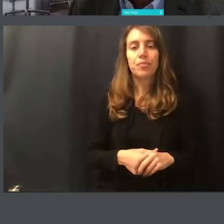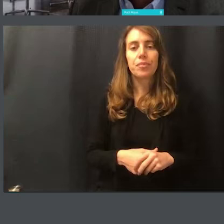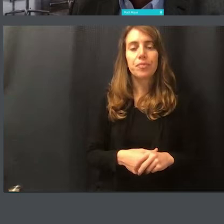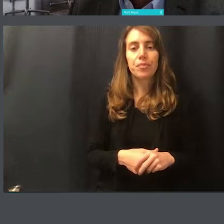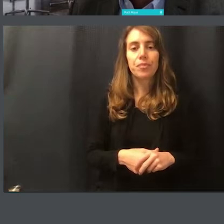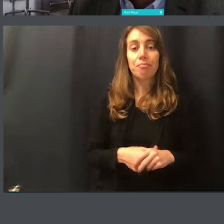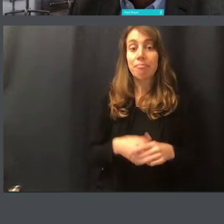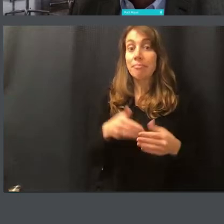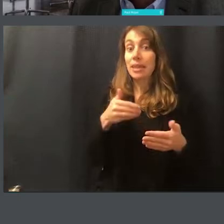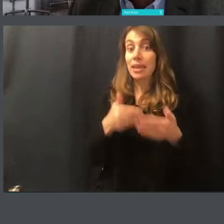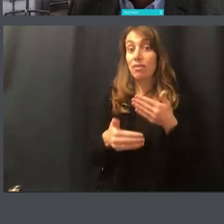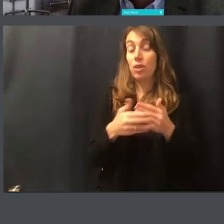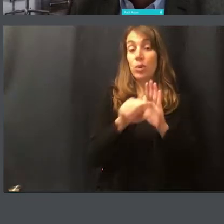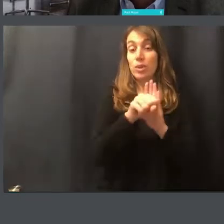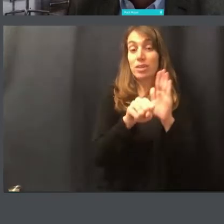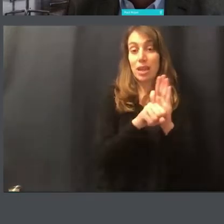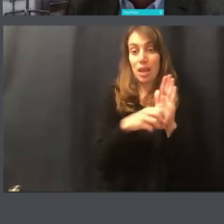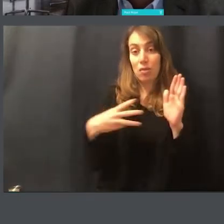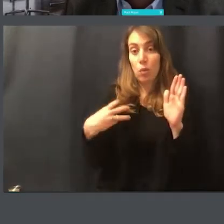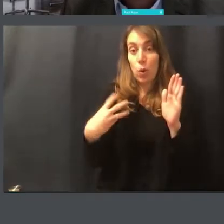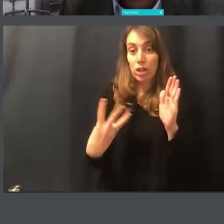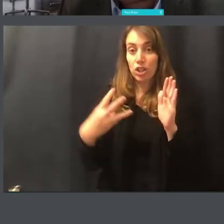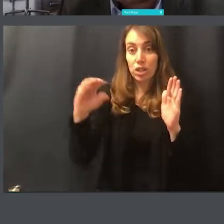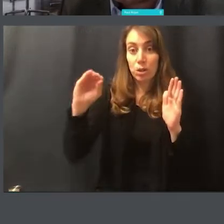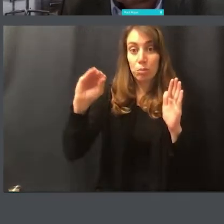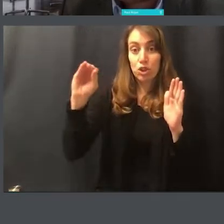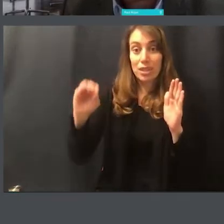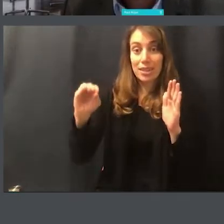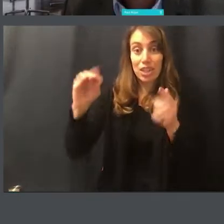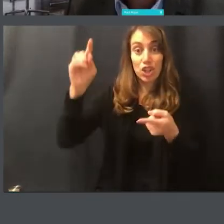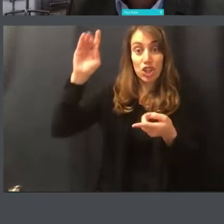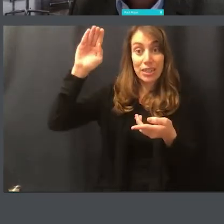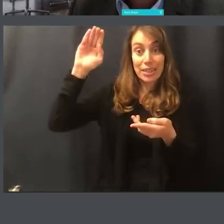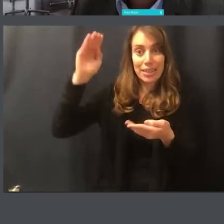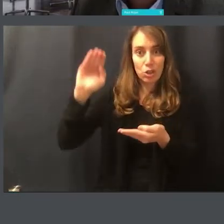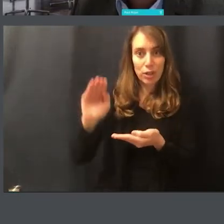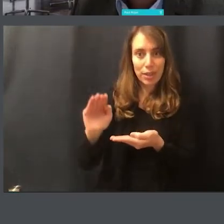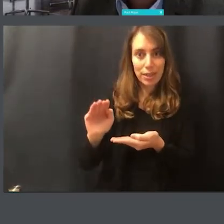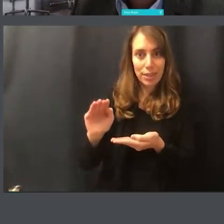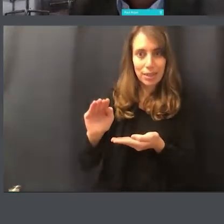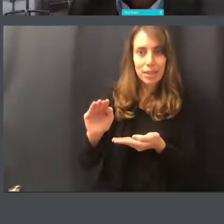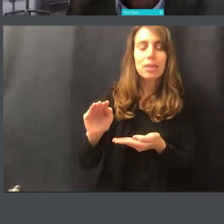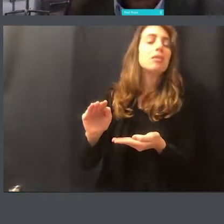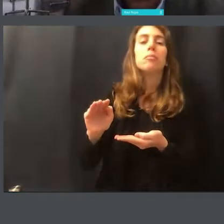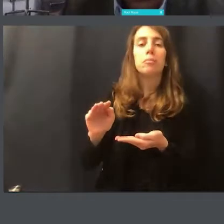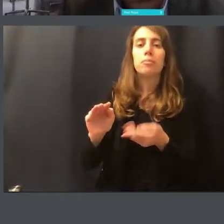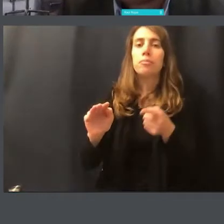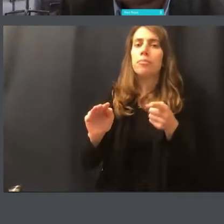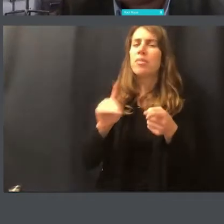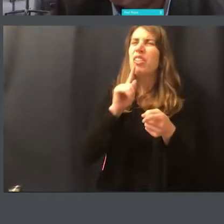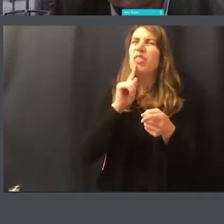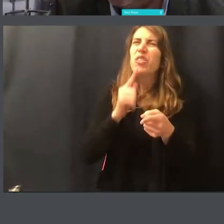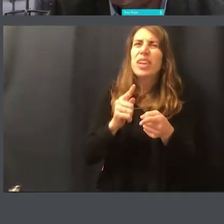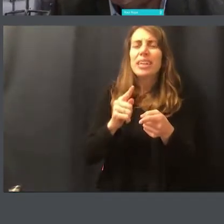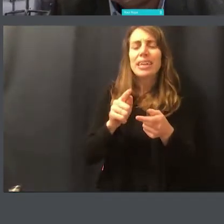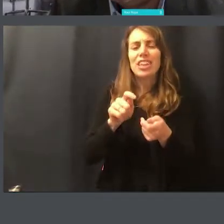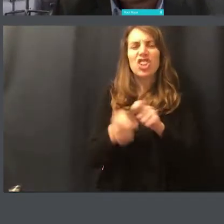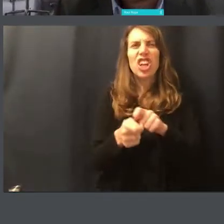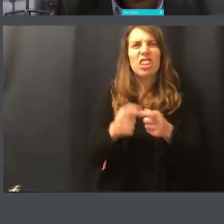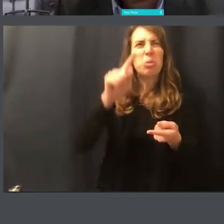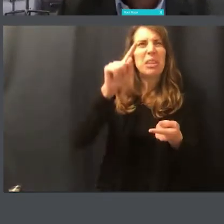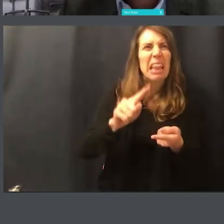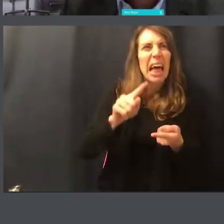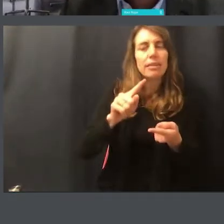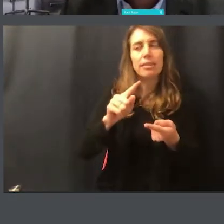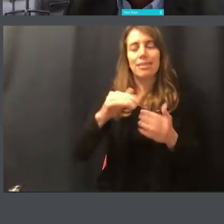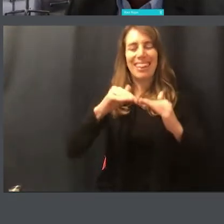So even though in the state of Washington, the percentage decrease in the violent population was less than the national average,